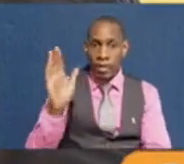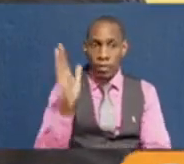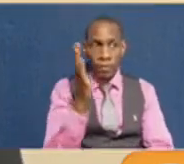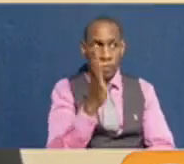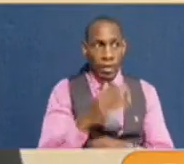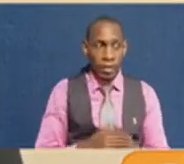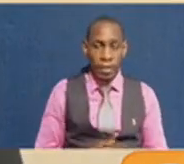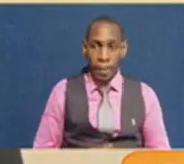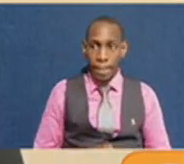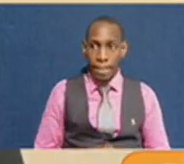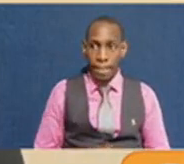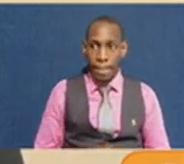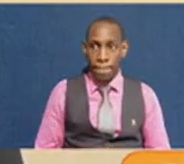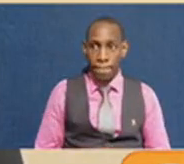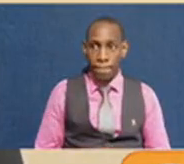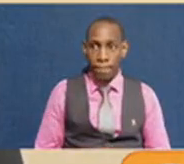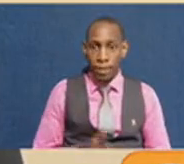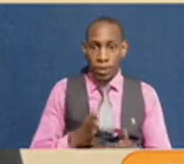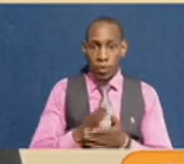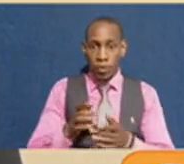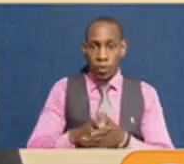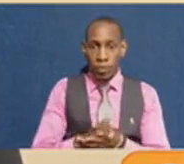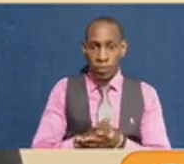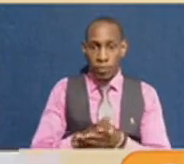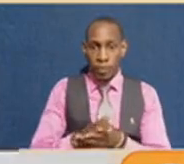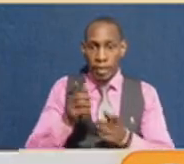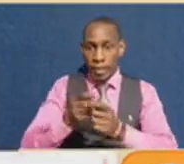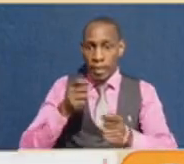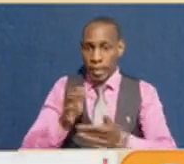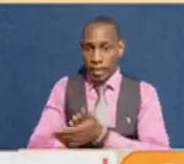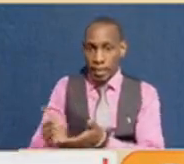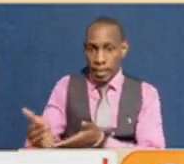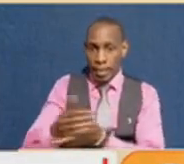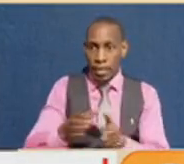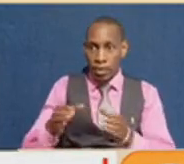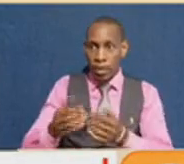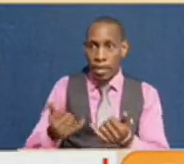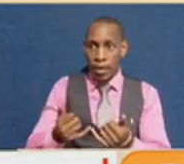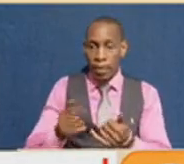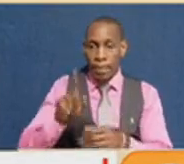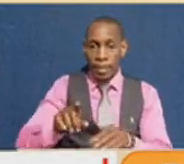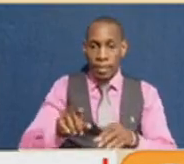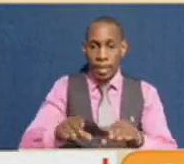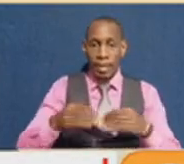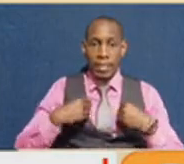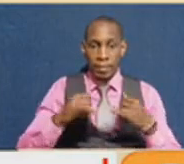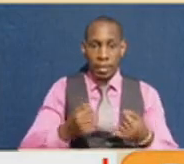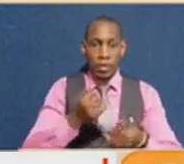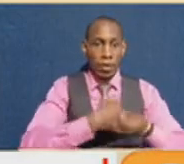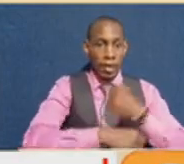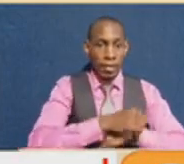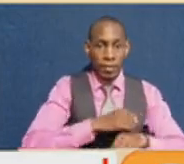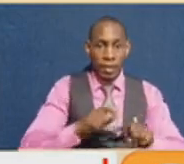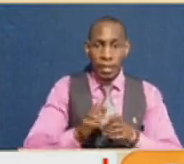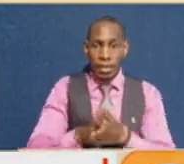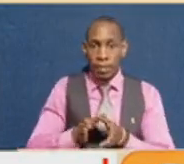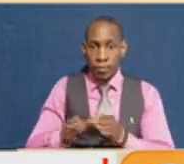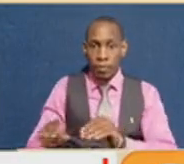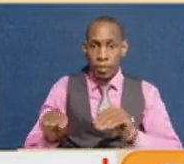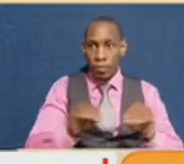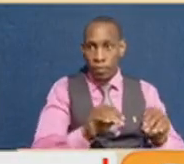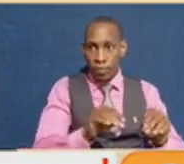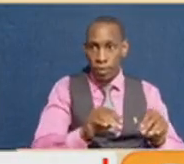forest. Although they are hunter-gatherer community, they have had to embrace new practices. Thus, their claim that eviction from the